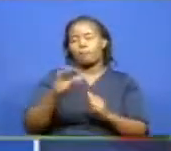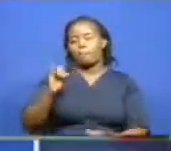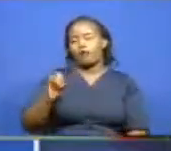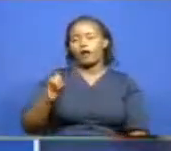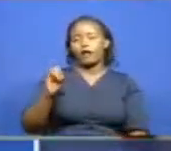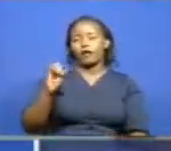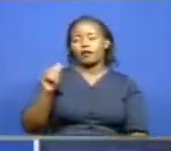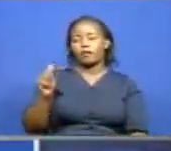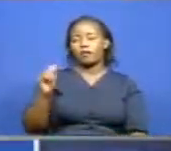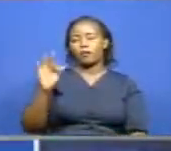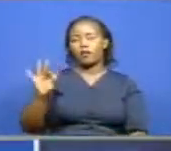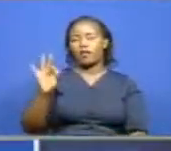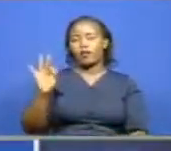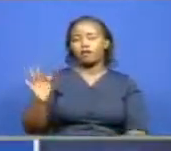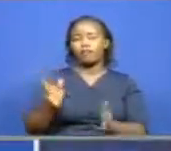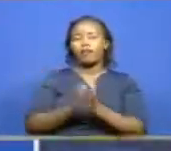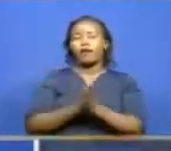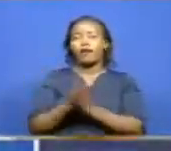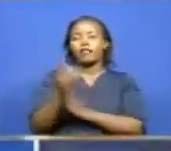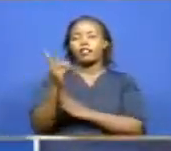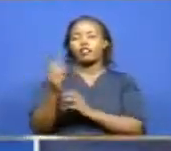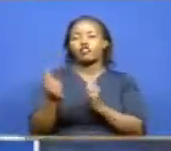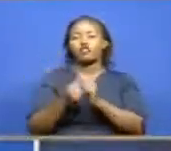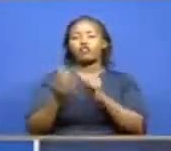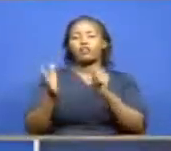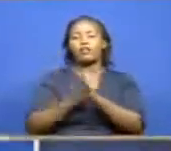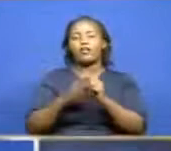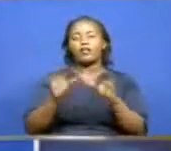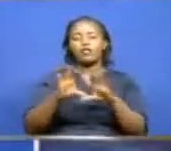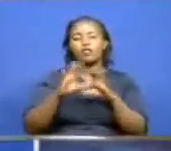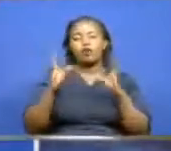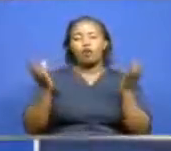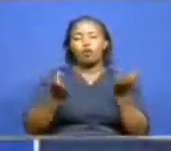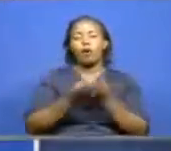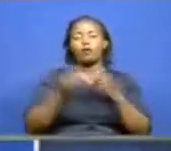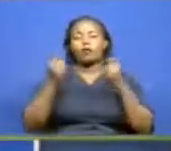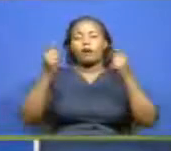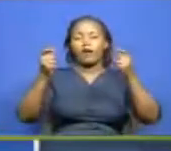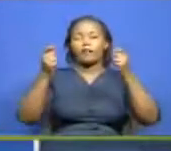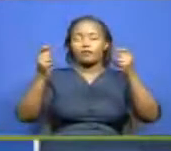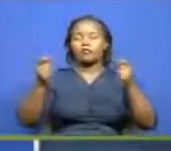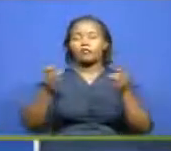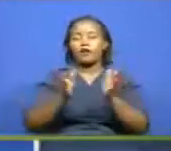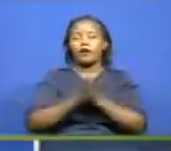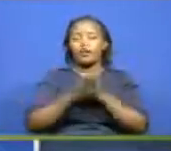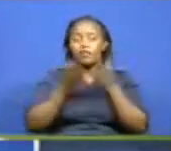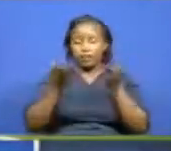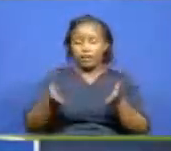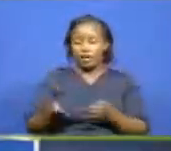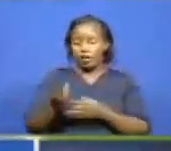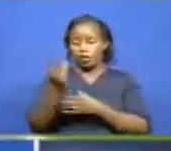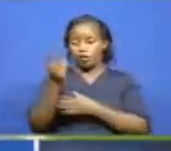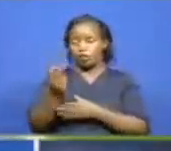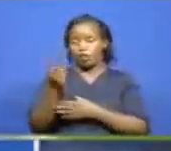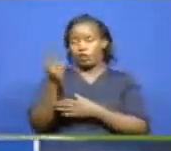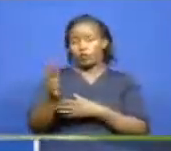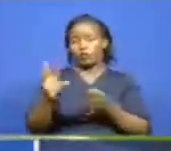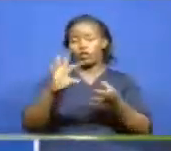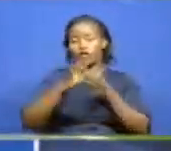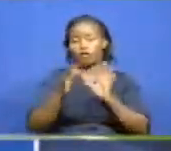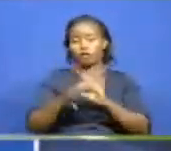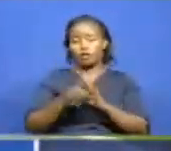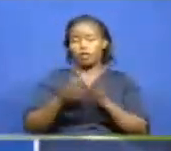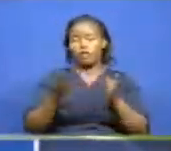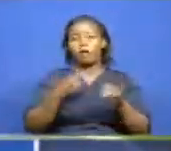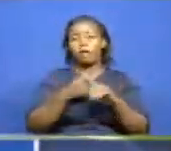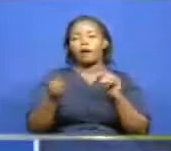the 2019 World Athletics Championships, and now the 2020 Tokyo Olympics. She has, however,